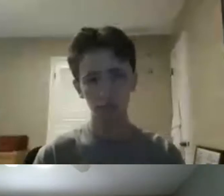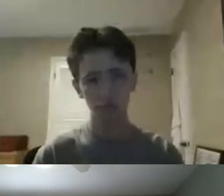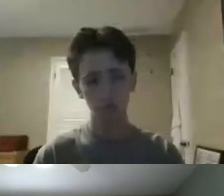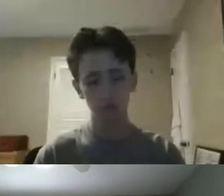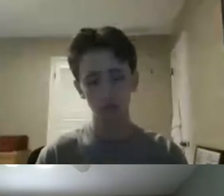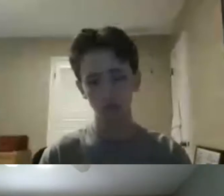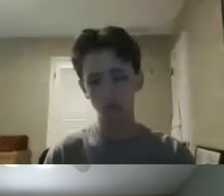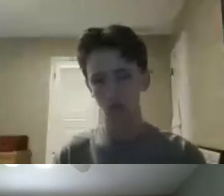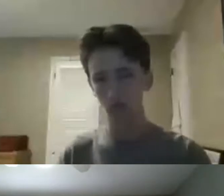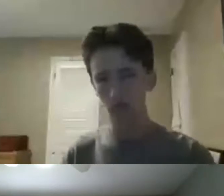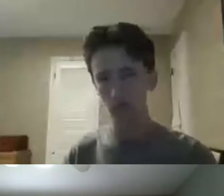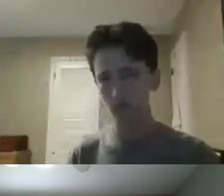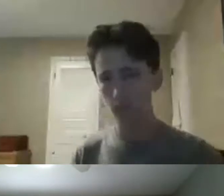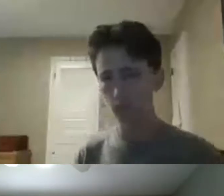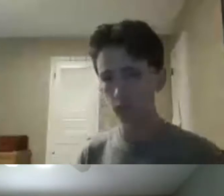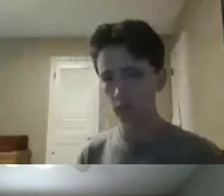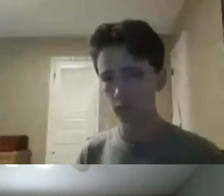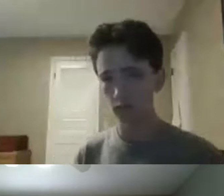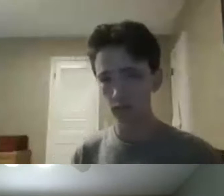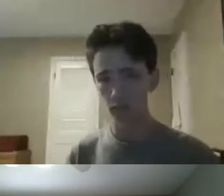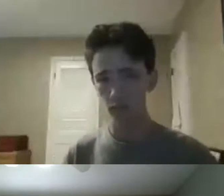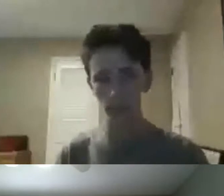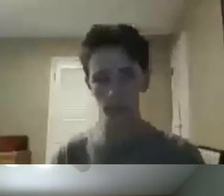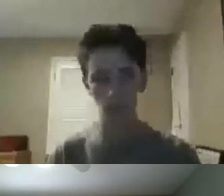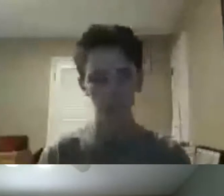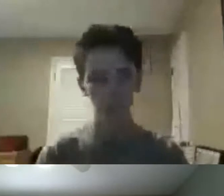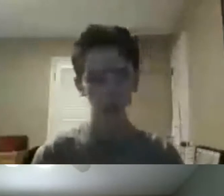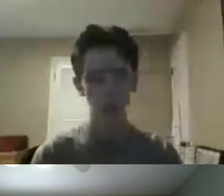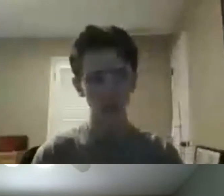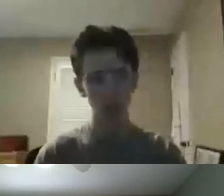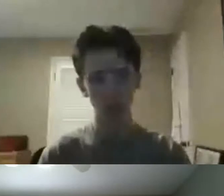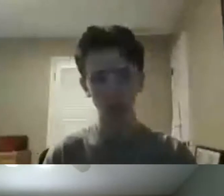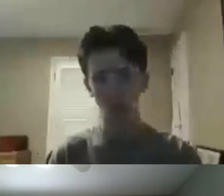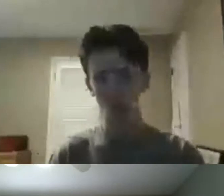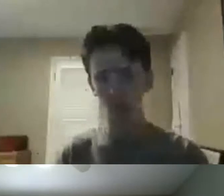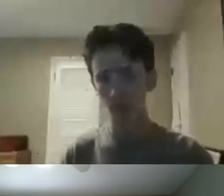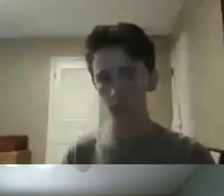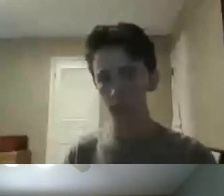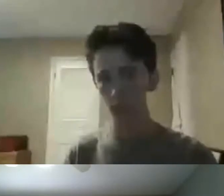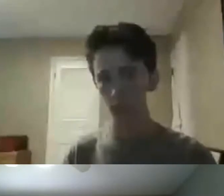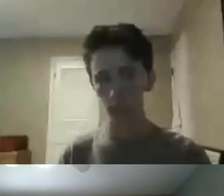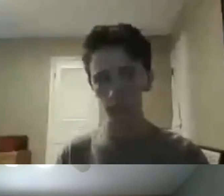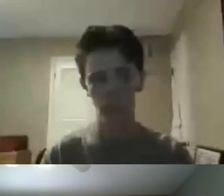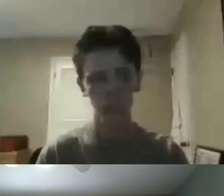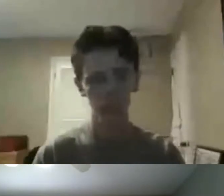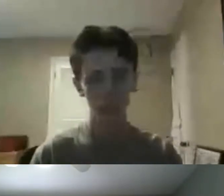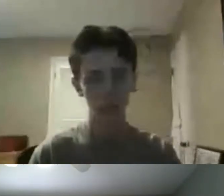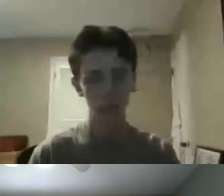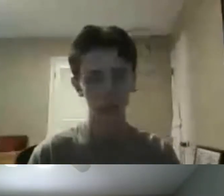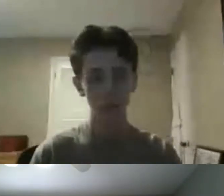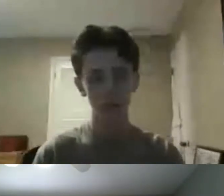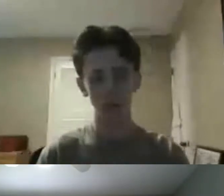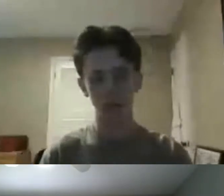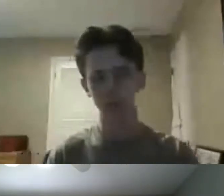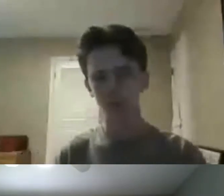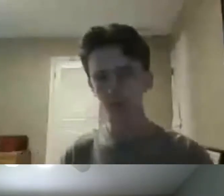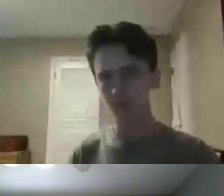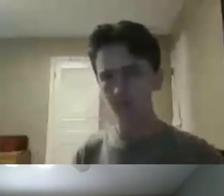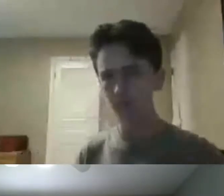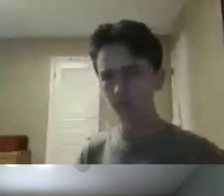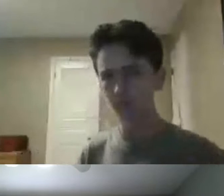year educationally. Perfect. Thank you, Cade. Next, we have Lauren Shackelford.